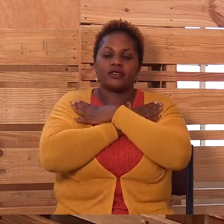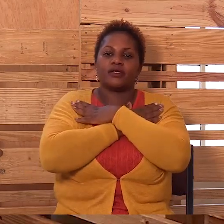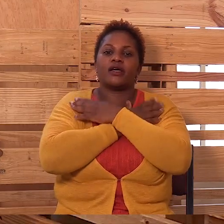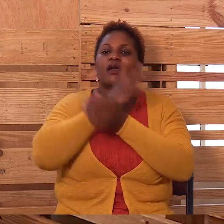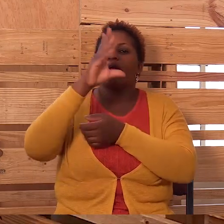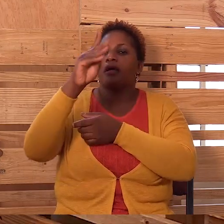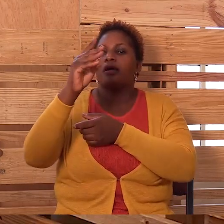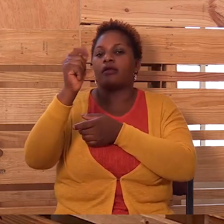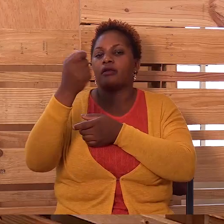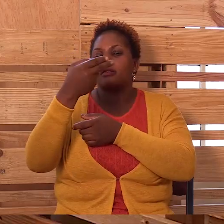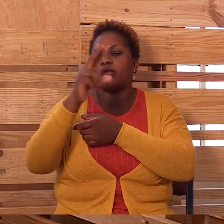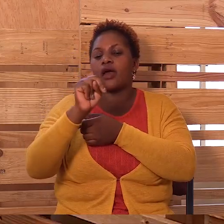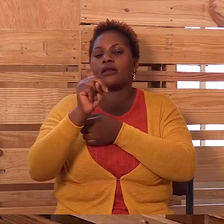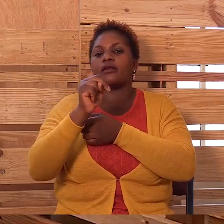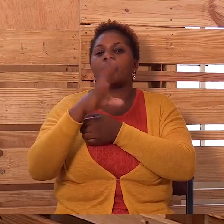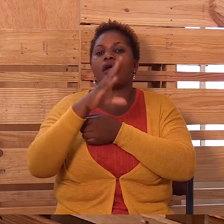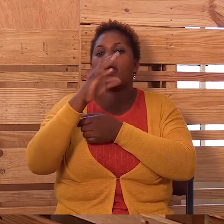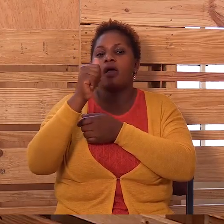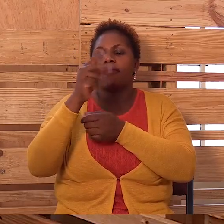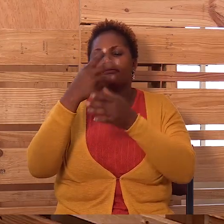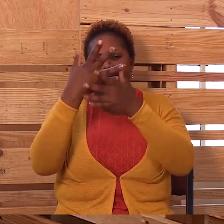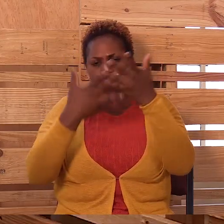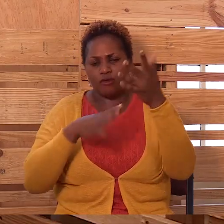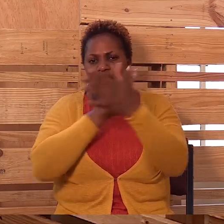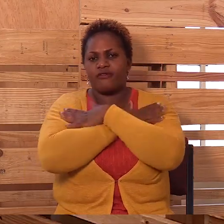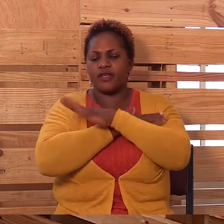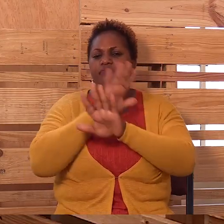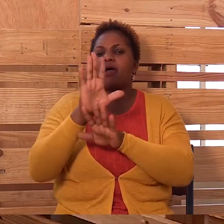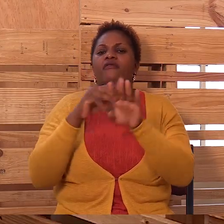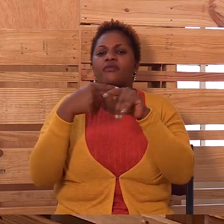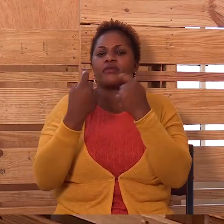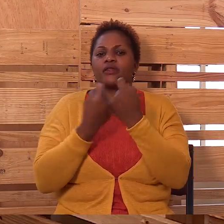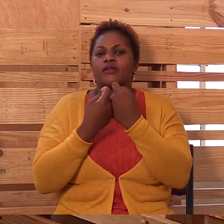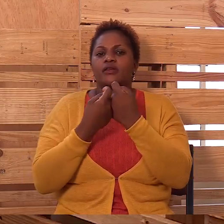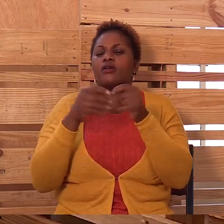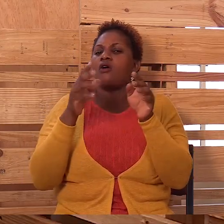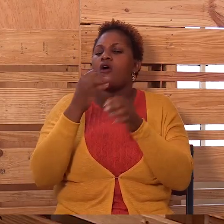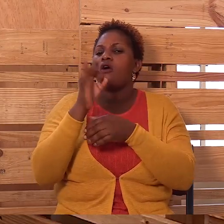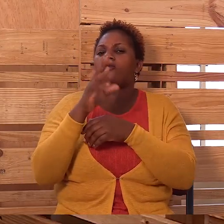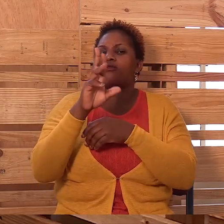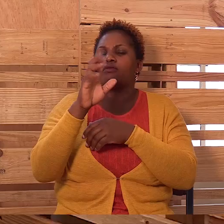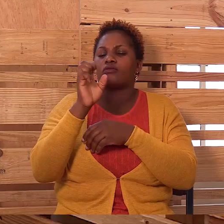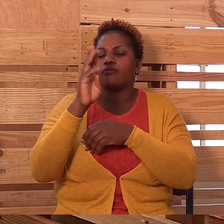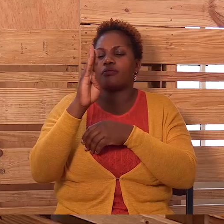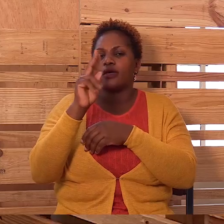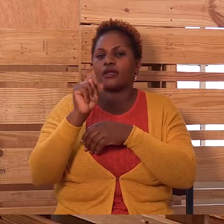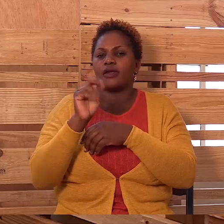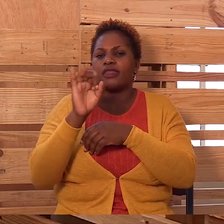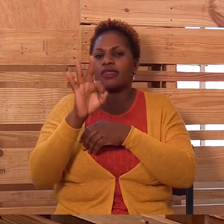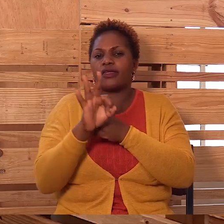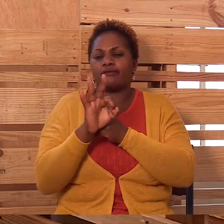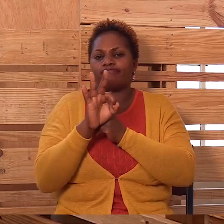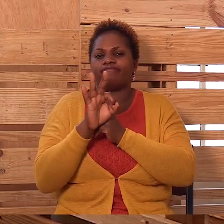his friends, Dathan, Abiram, and On, who are from the tribe of Reuben.